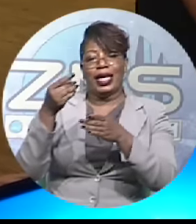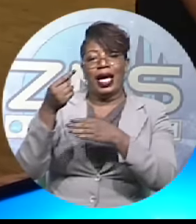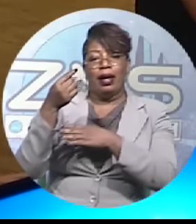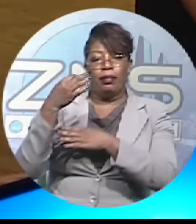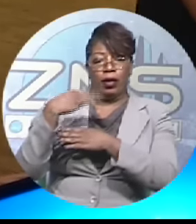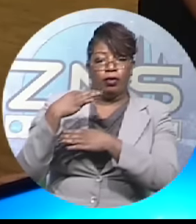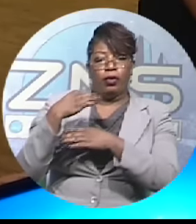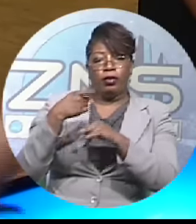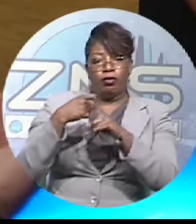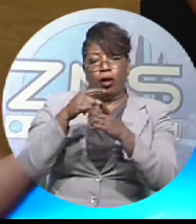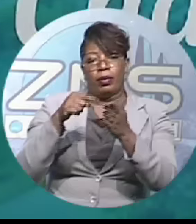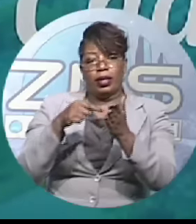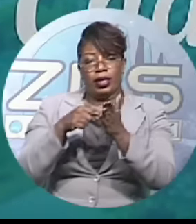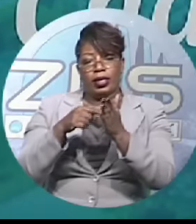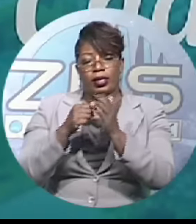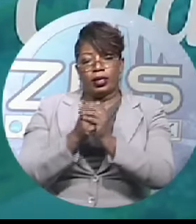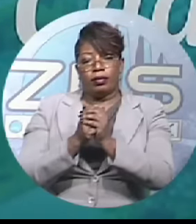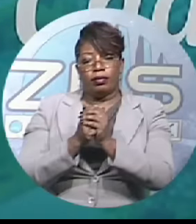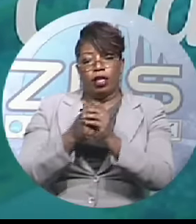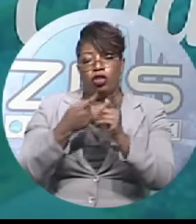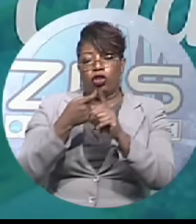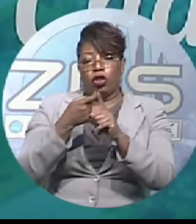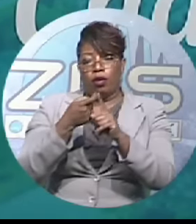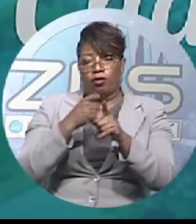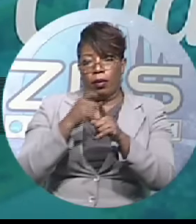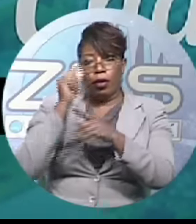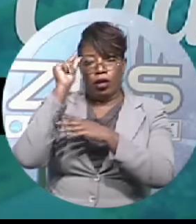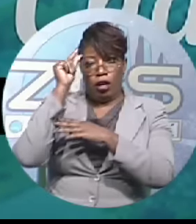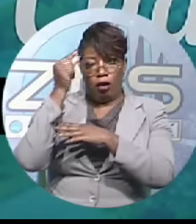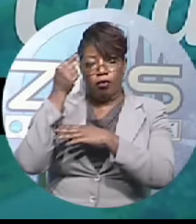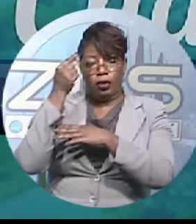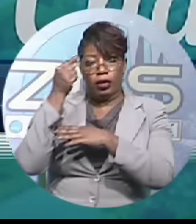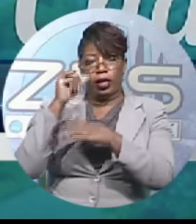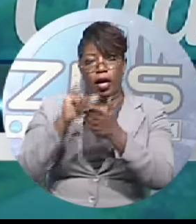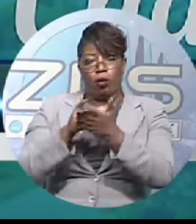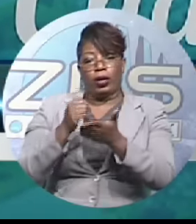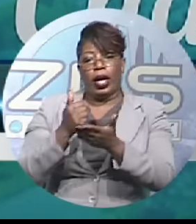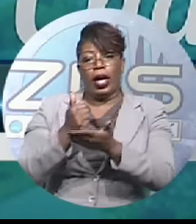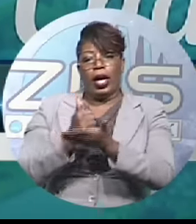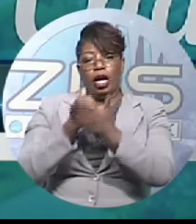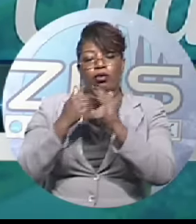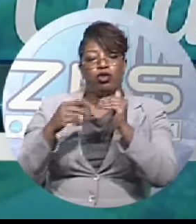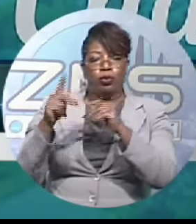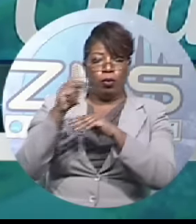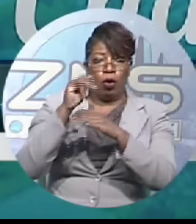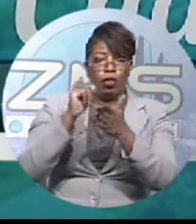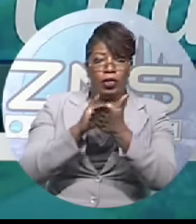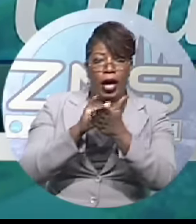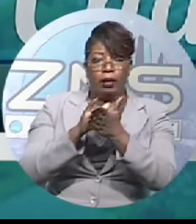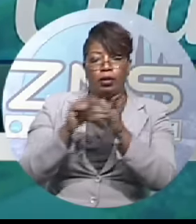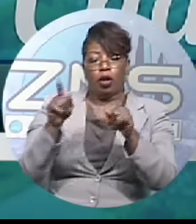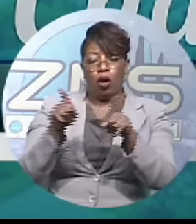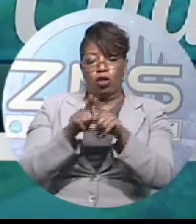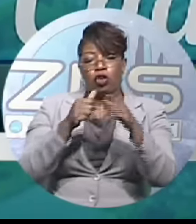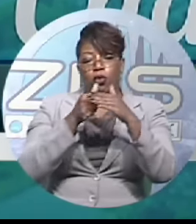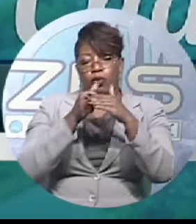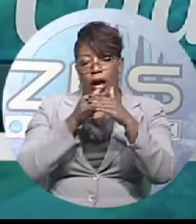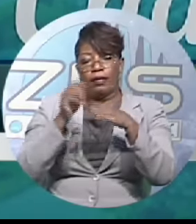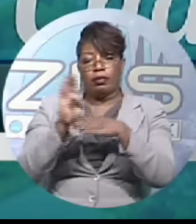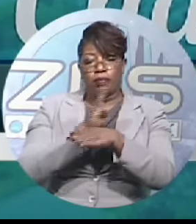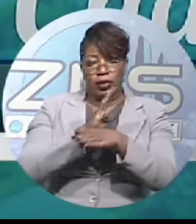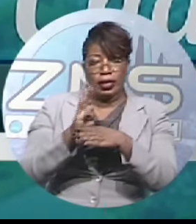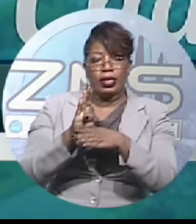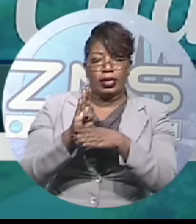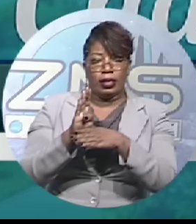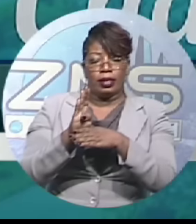focusing on a desired result. Not only from a government standpoint that will help promote that, but also from the private business and enterprises